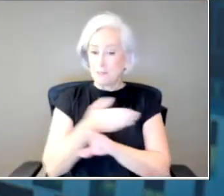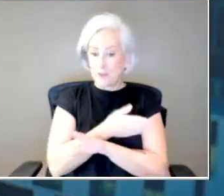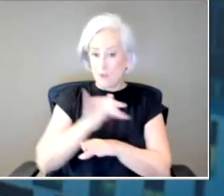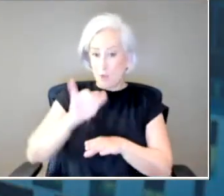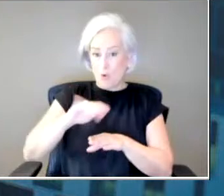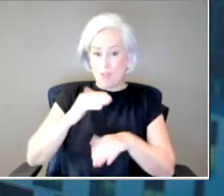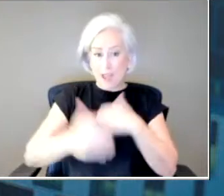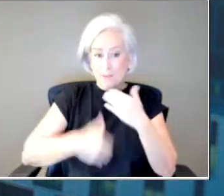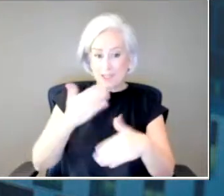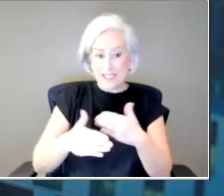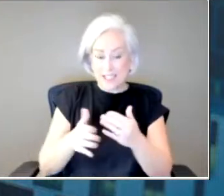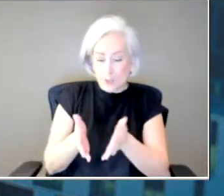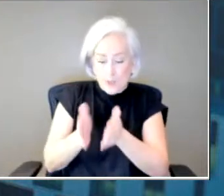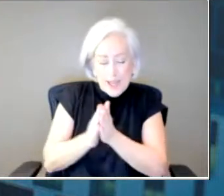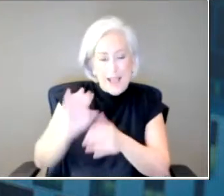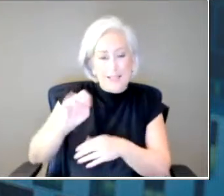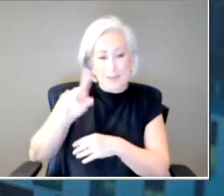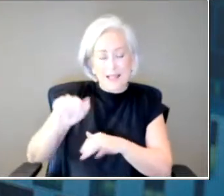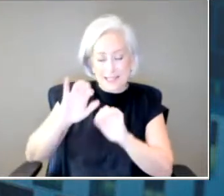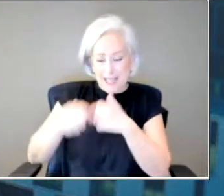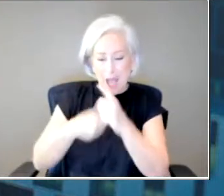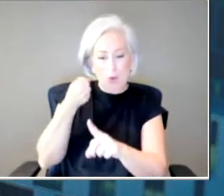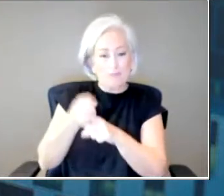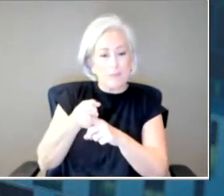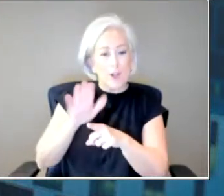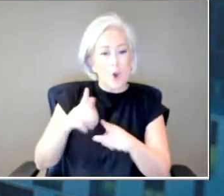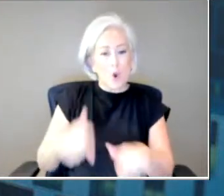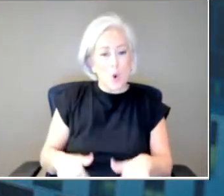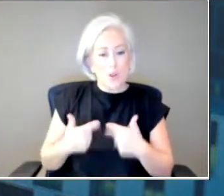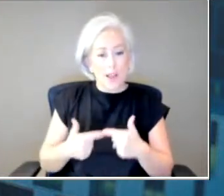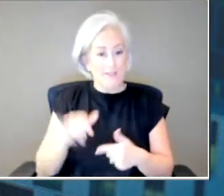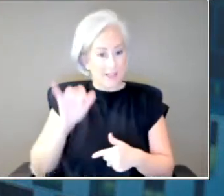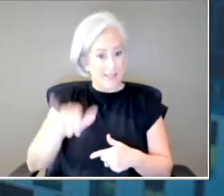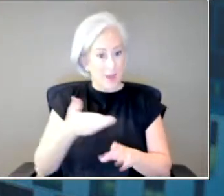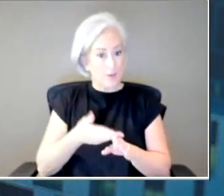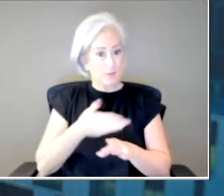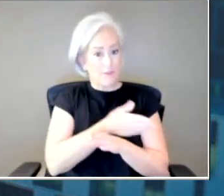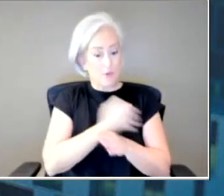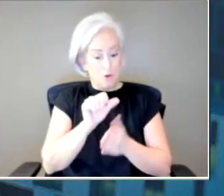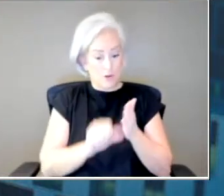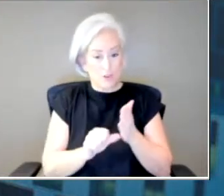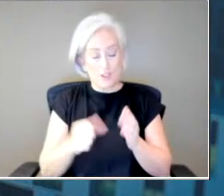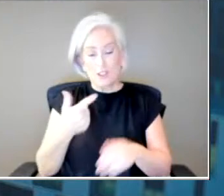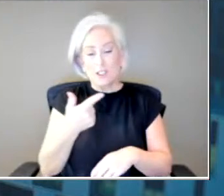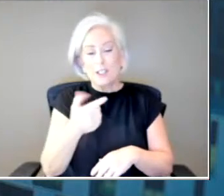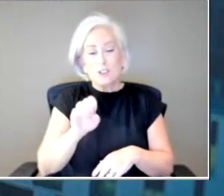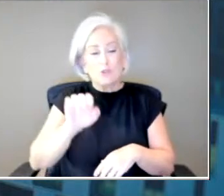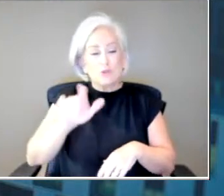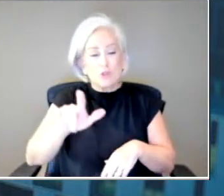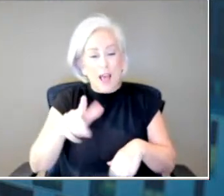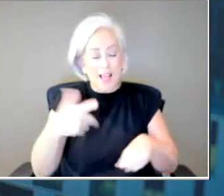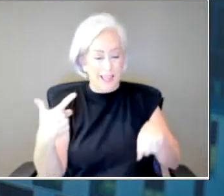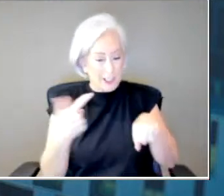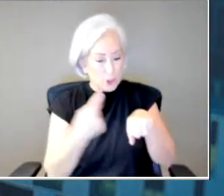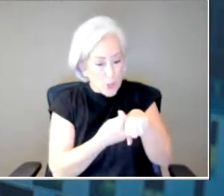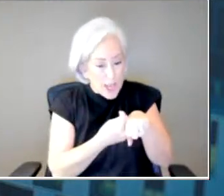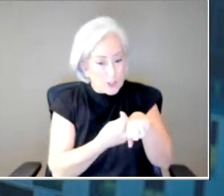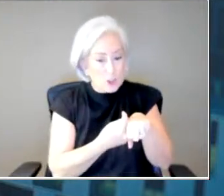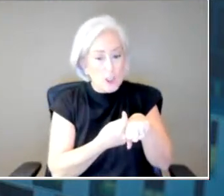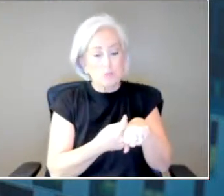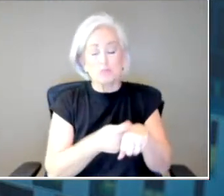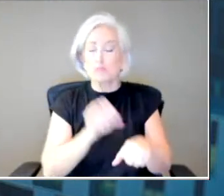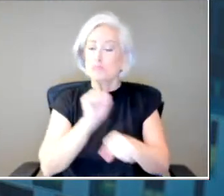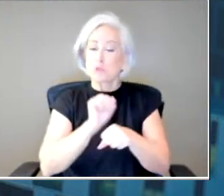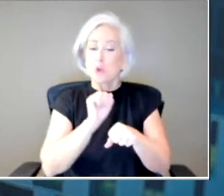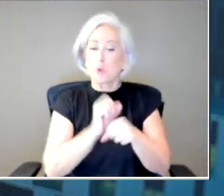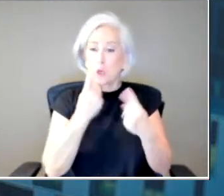her life. While she was in the pre-op area, Melissa told us that gels and injections were working for a while, but recently things were